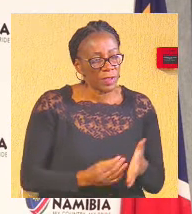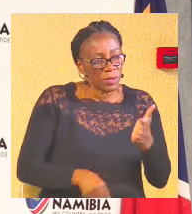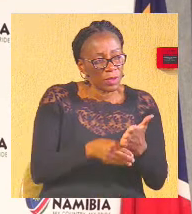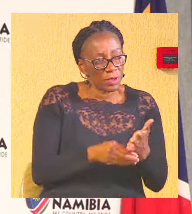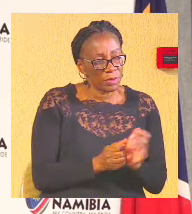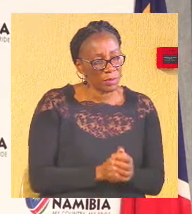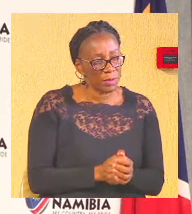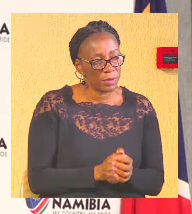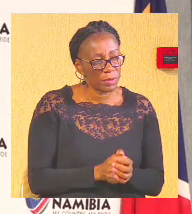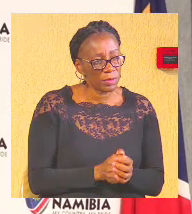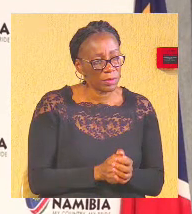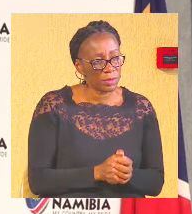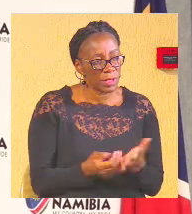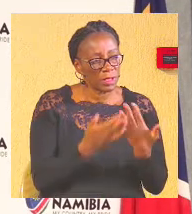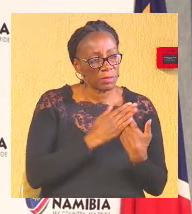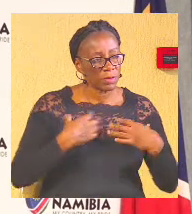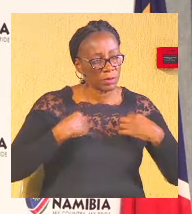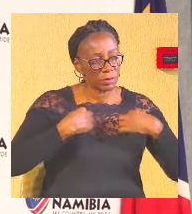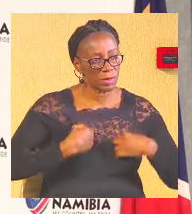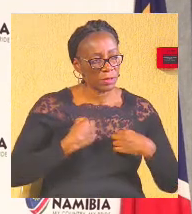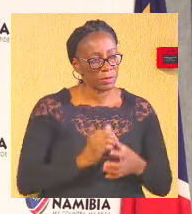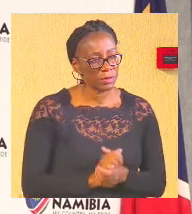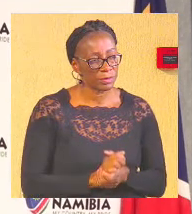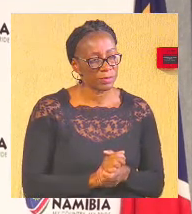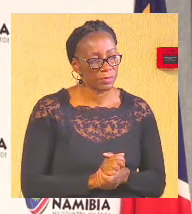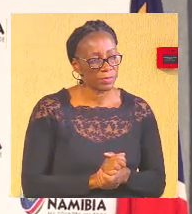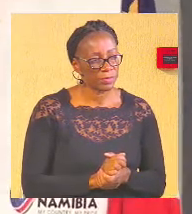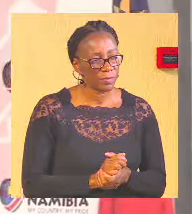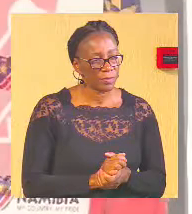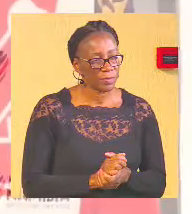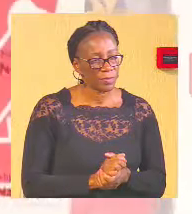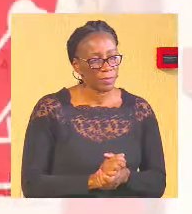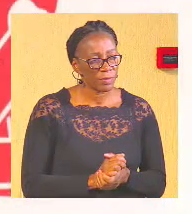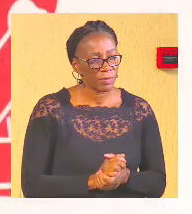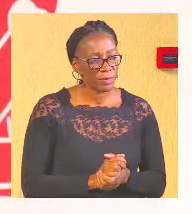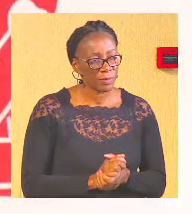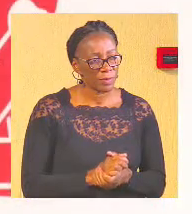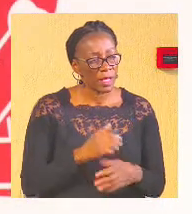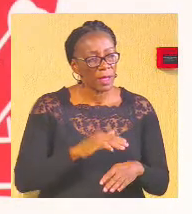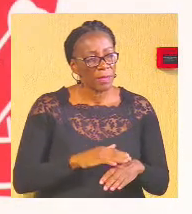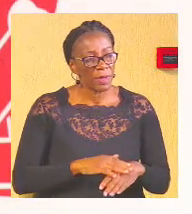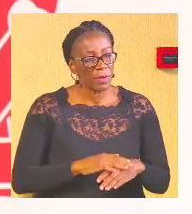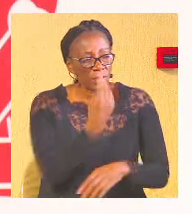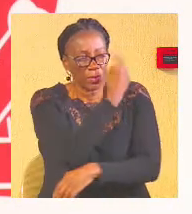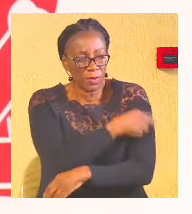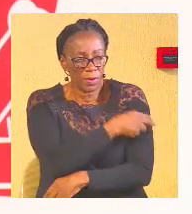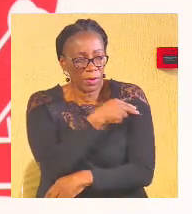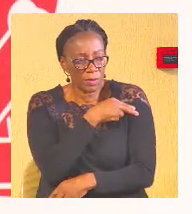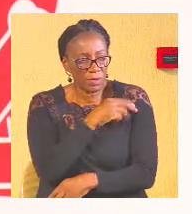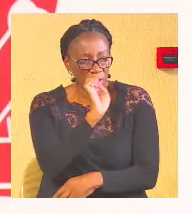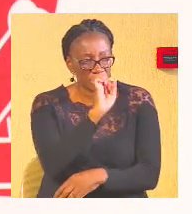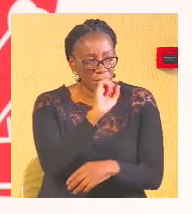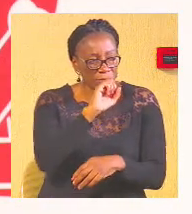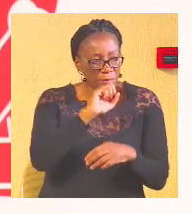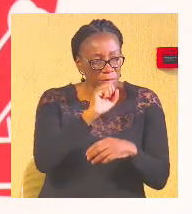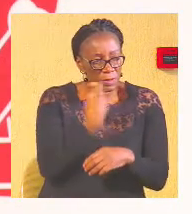health workers. Now, in terms of health facilities themselves, Yes. in terms of design and layout, there is also a